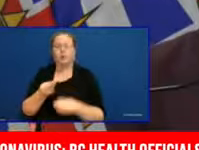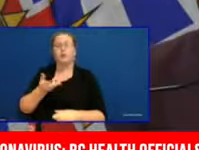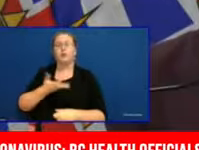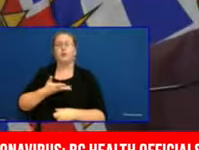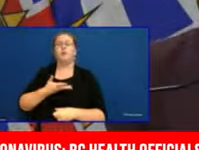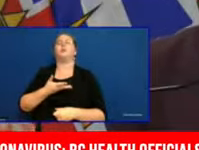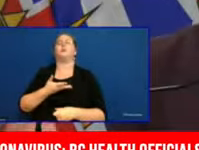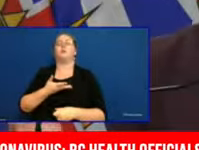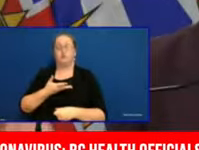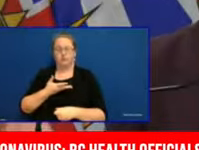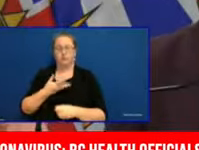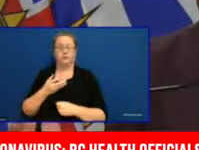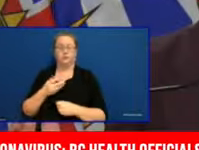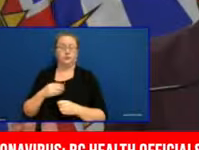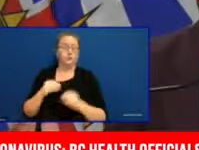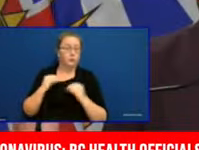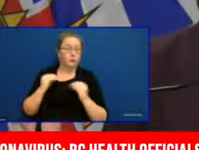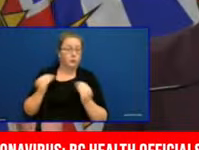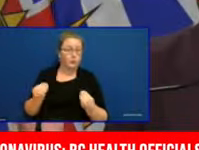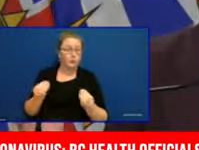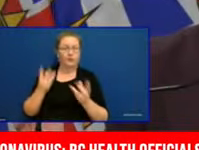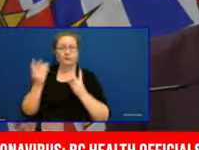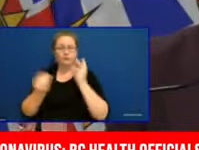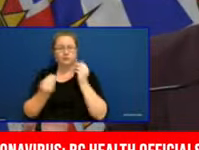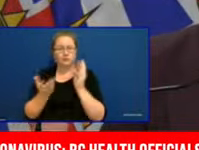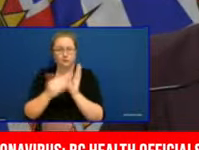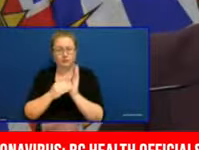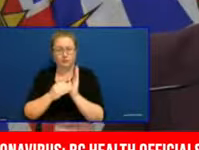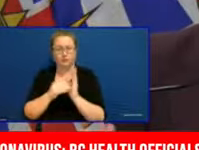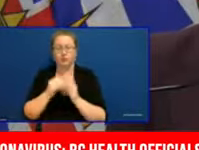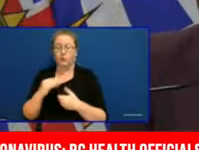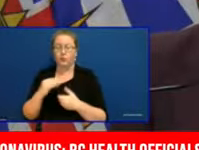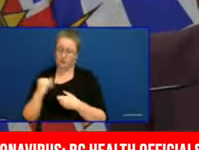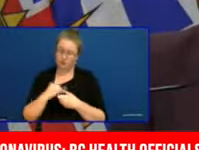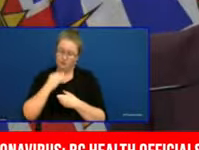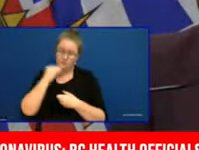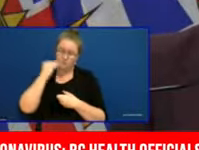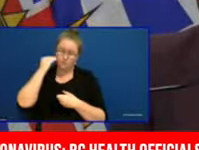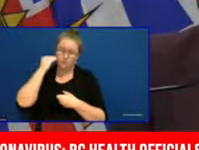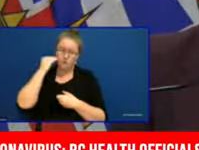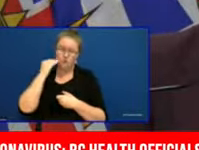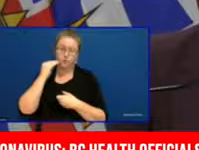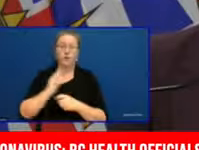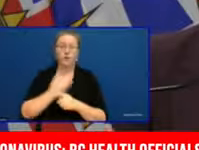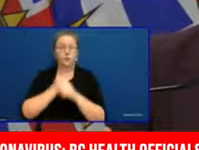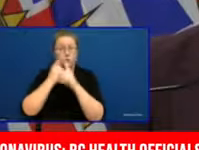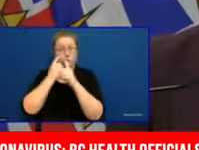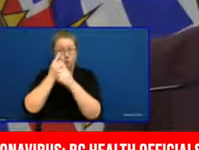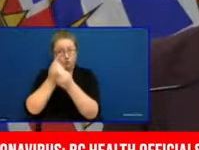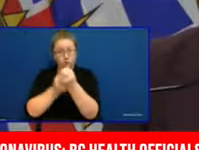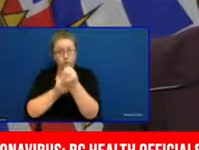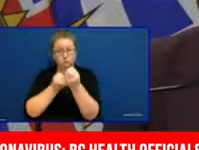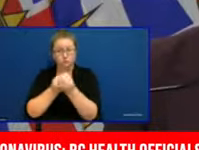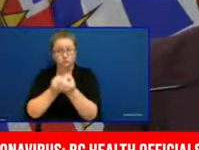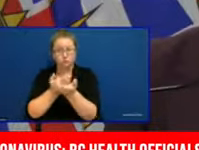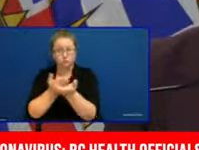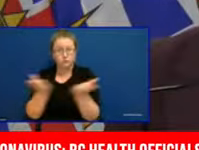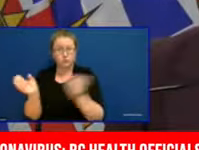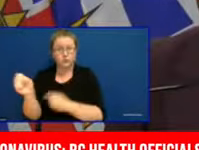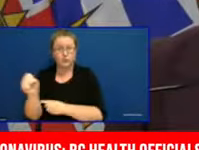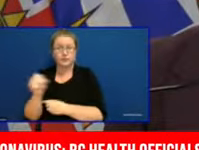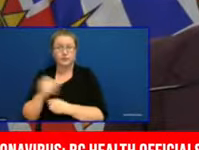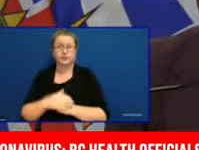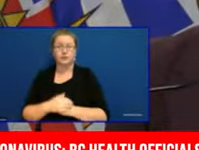curve back down, and we in public health are doing our best to try and support you in doing that. So yes, we need to